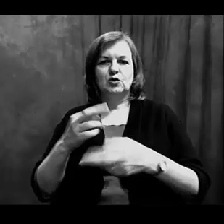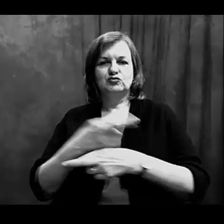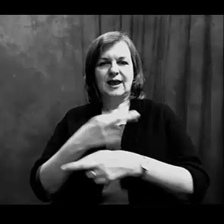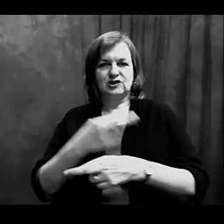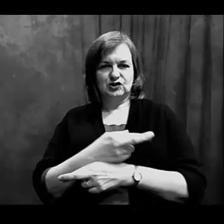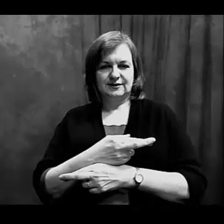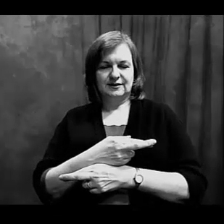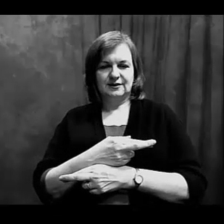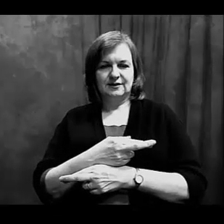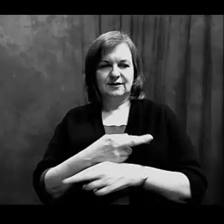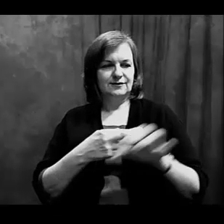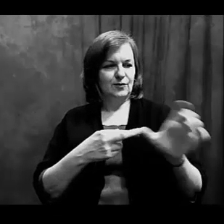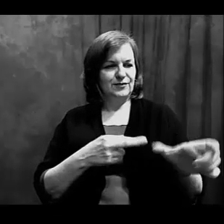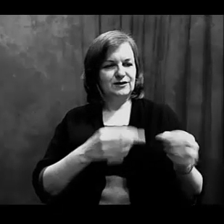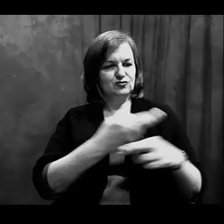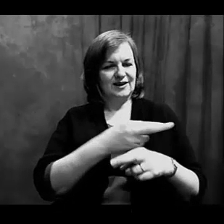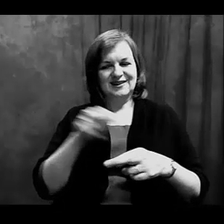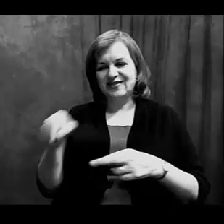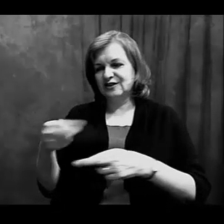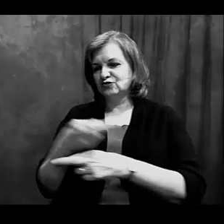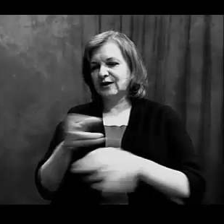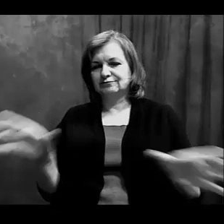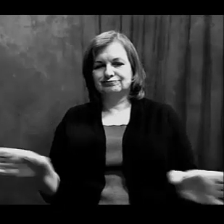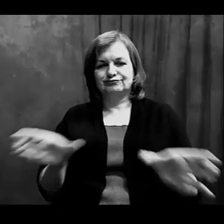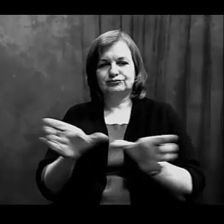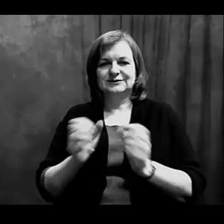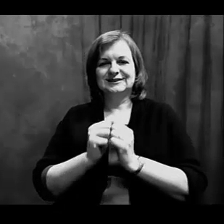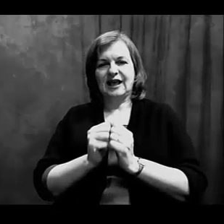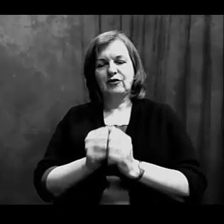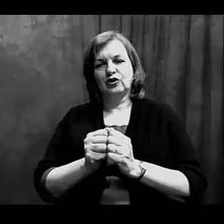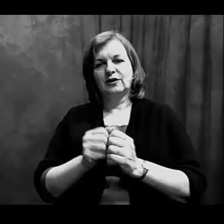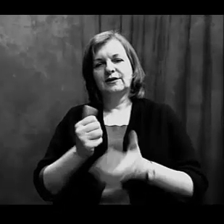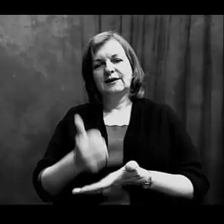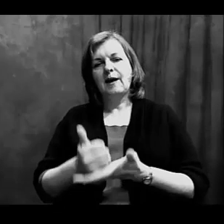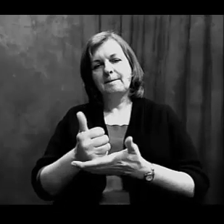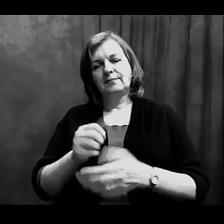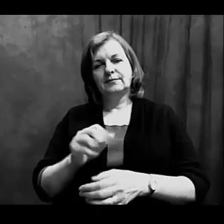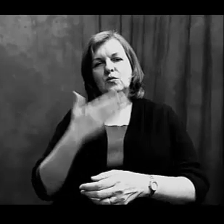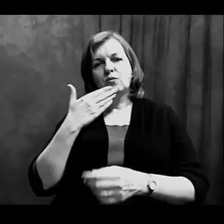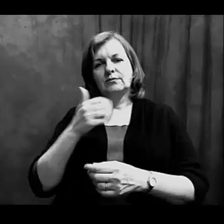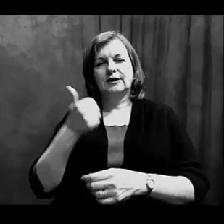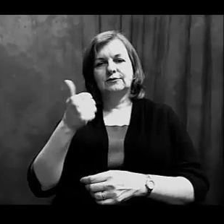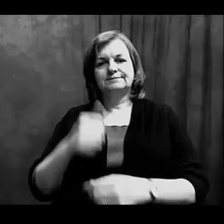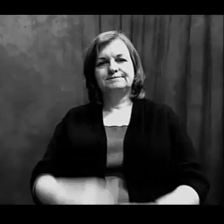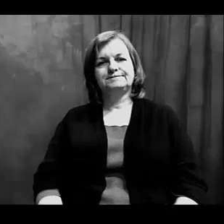So we're coupling them or putting them together to work better for us.